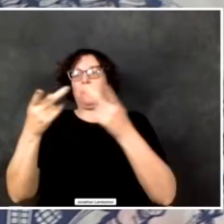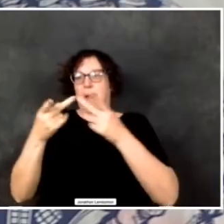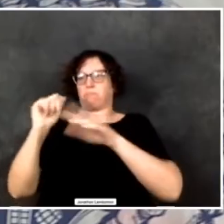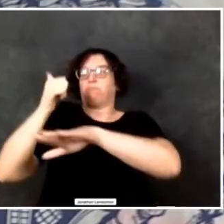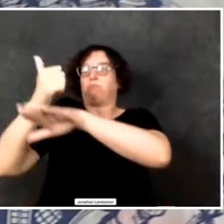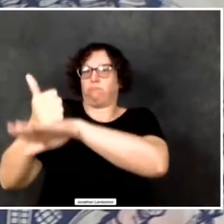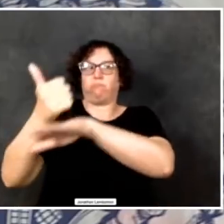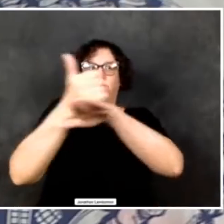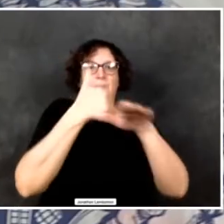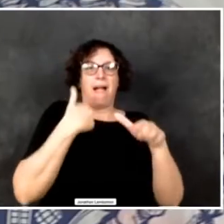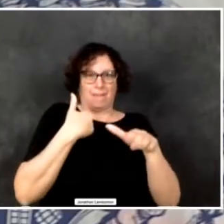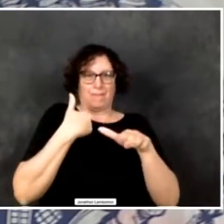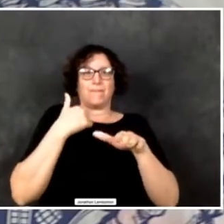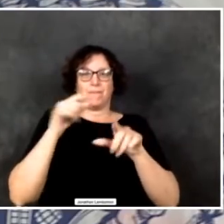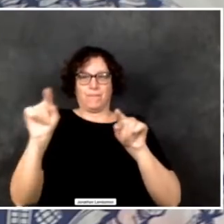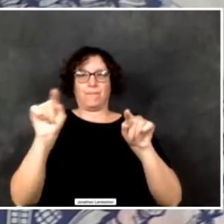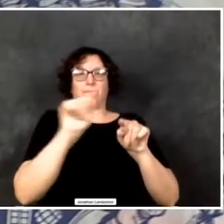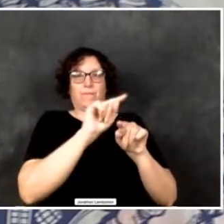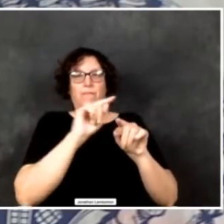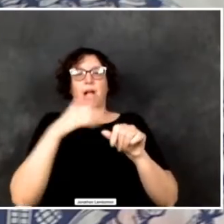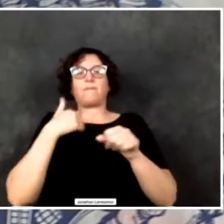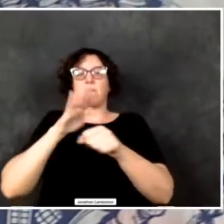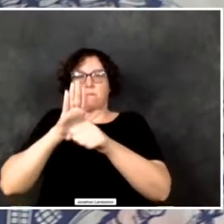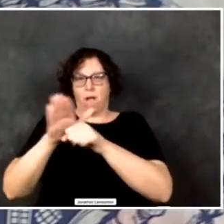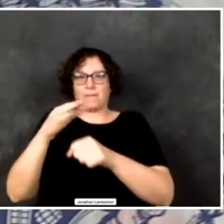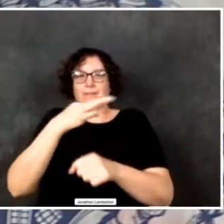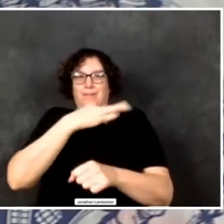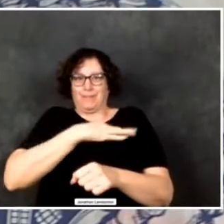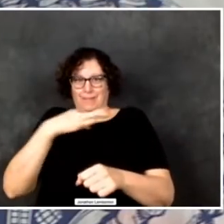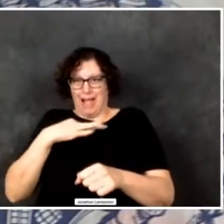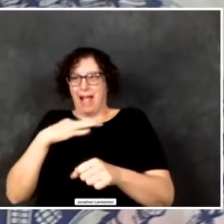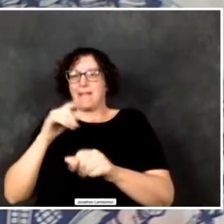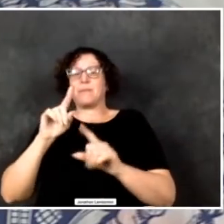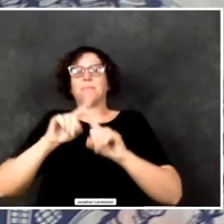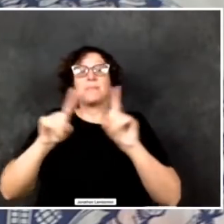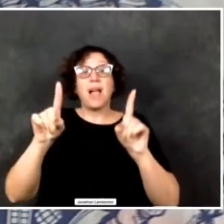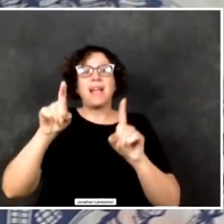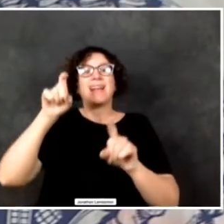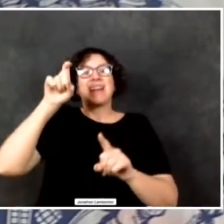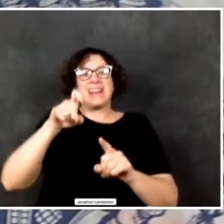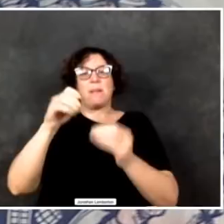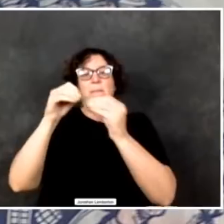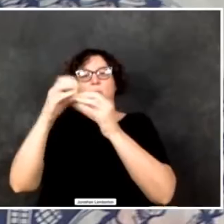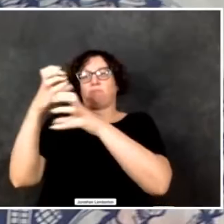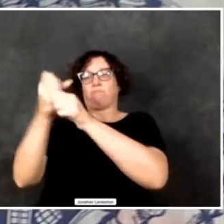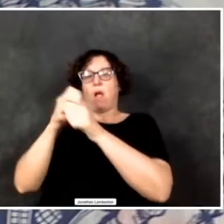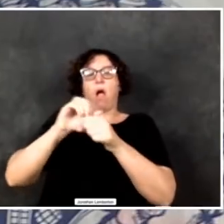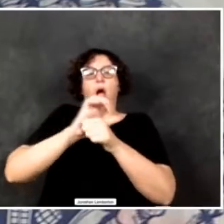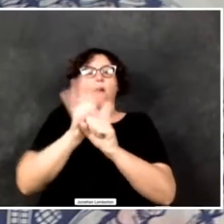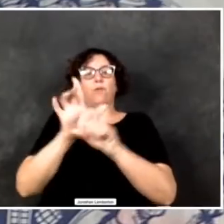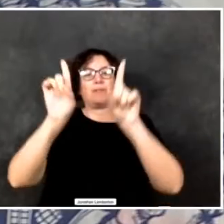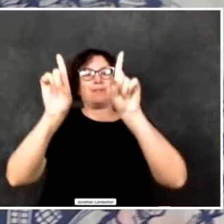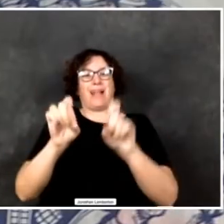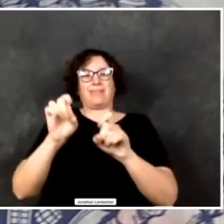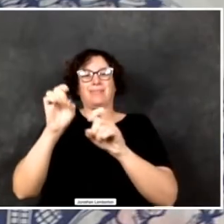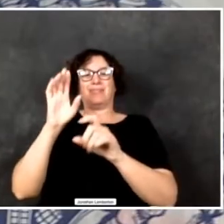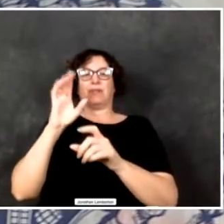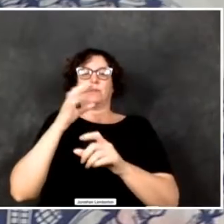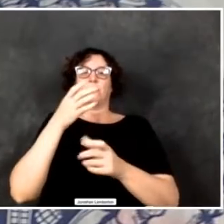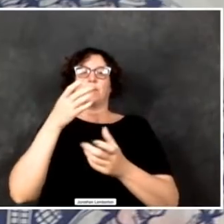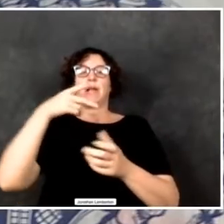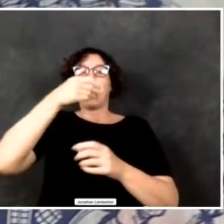game plan. We're going to lay all that out. But we have to make sure we have the supply of tests and PPEs to actually make it